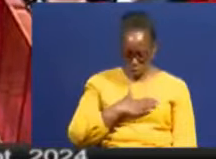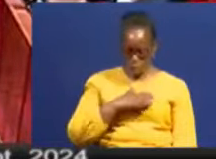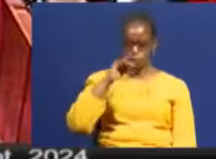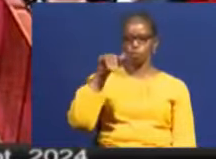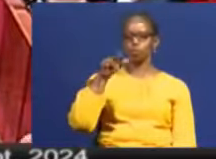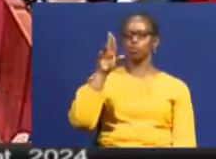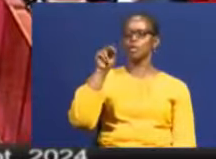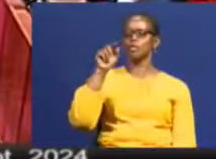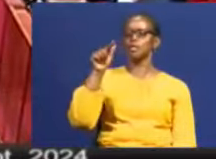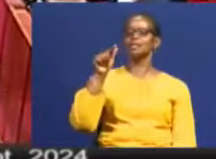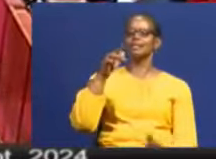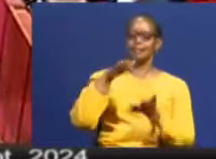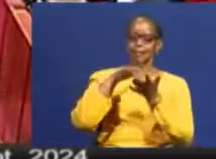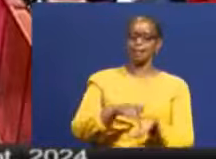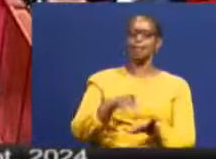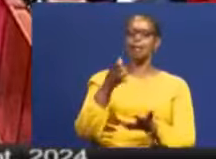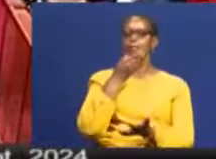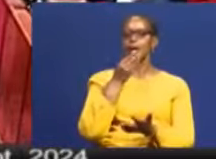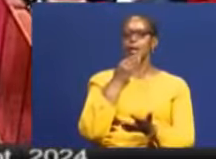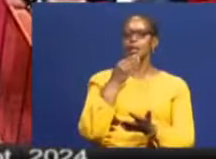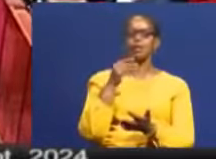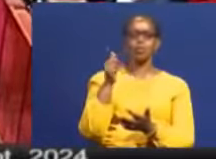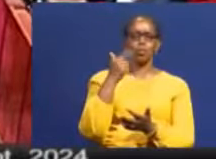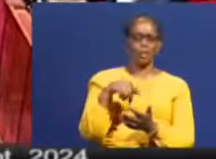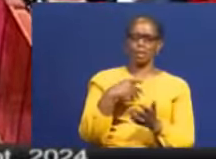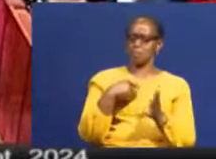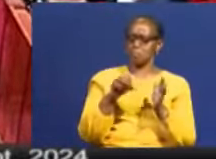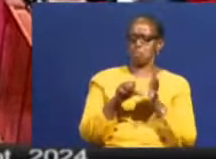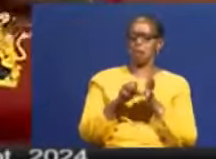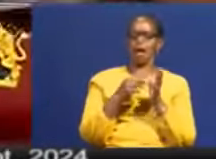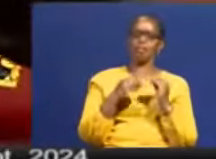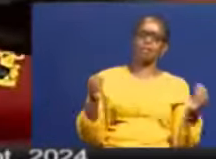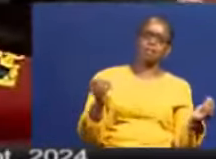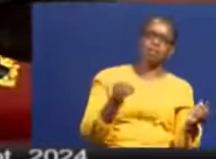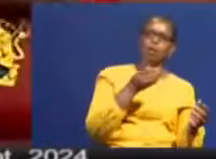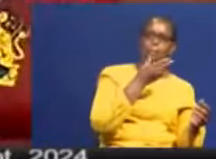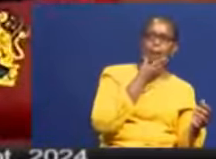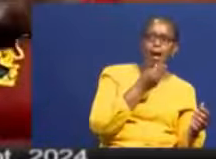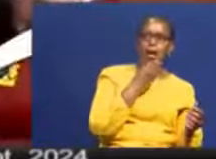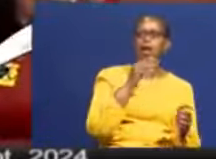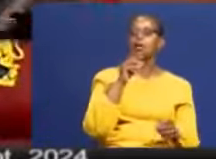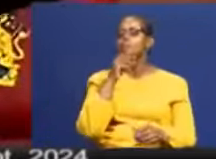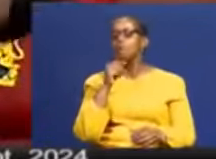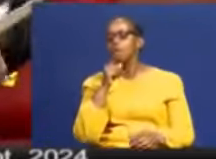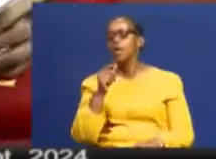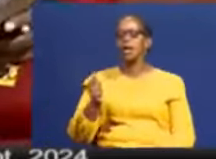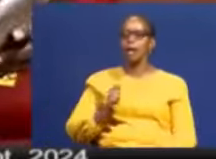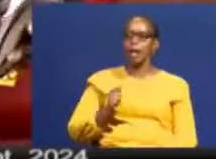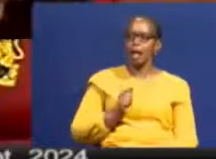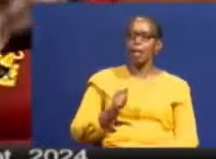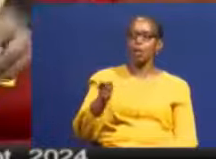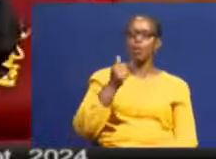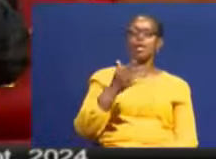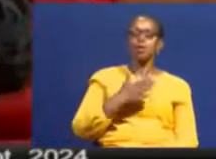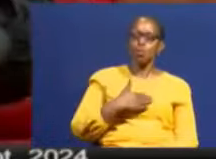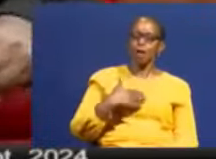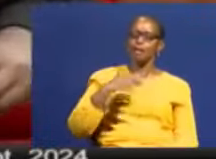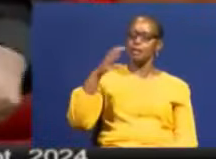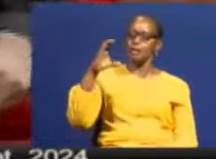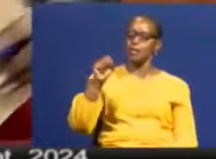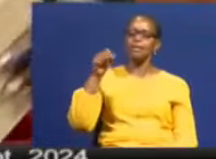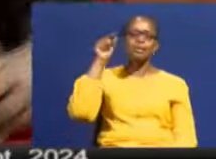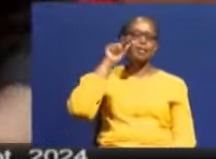a man. We have not refused. If it is a man, a boy, girl, what we want is to have a minister